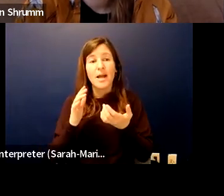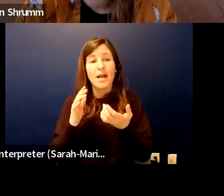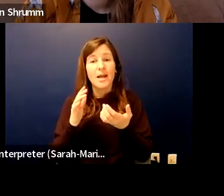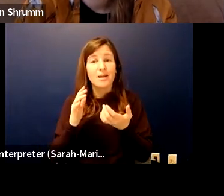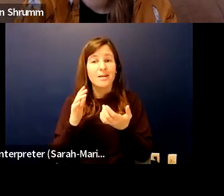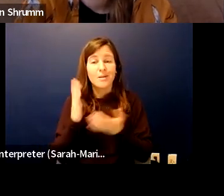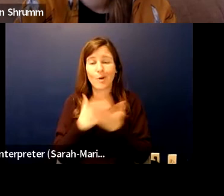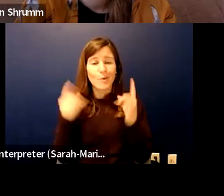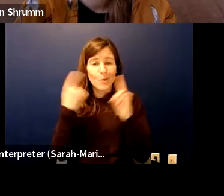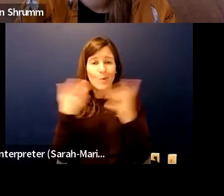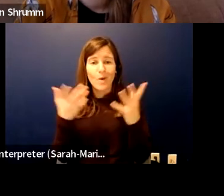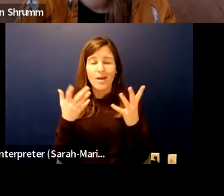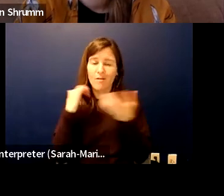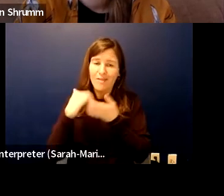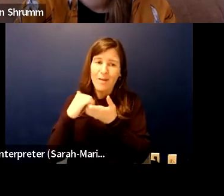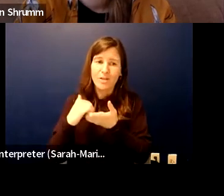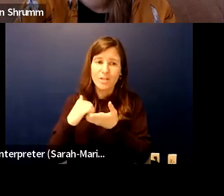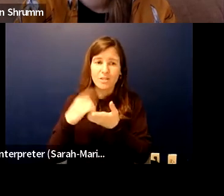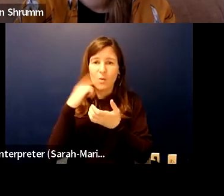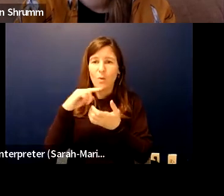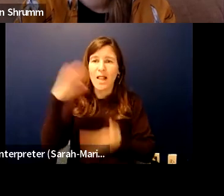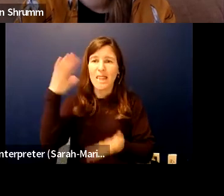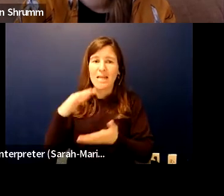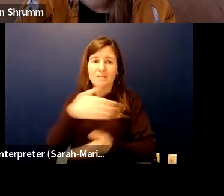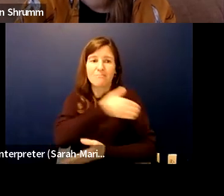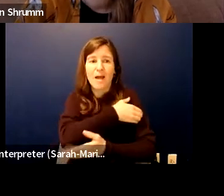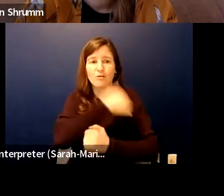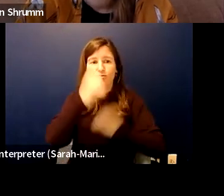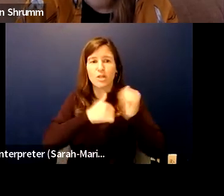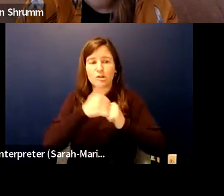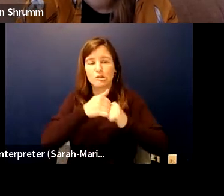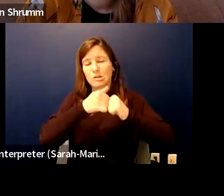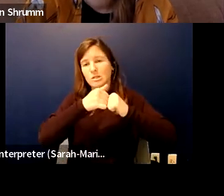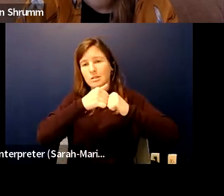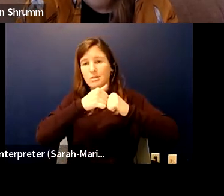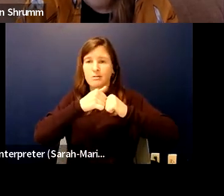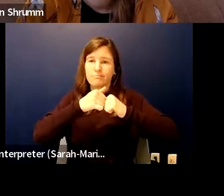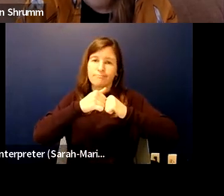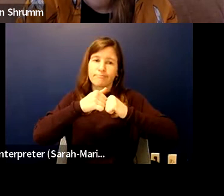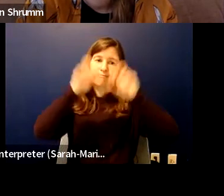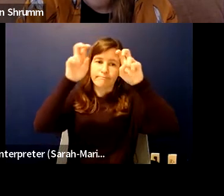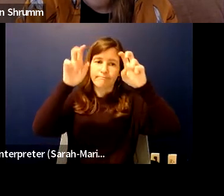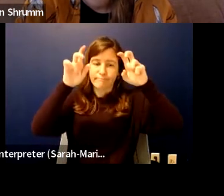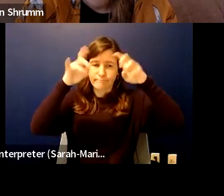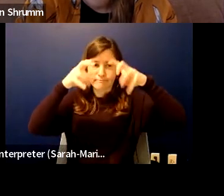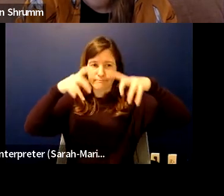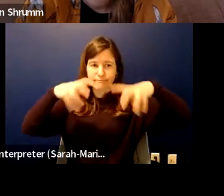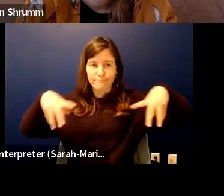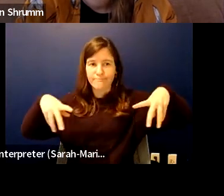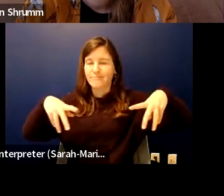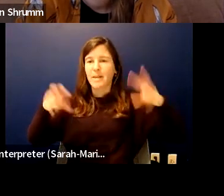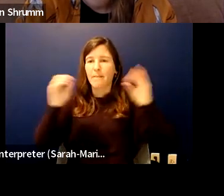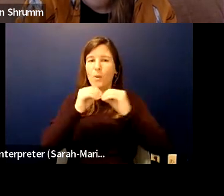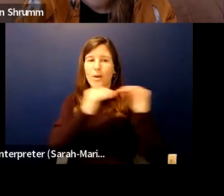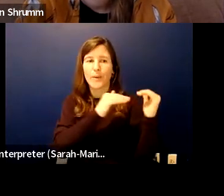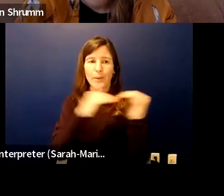so that, you know, the workload is shared, but so is kind of that, you know, we kind of say, some people say, you know, well, who is